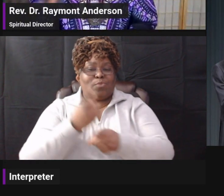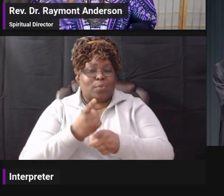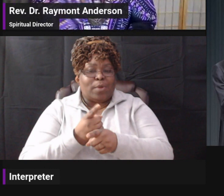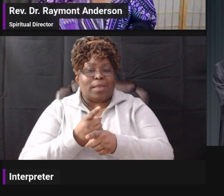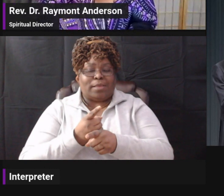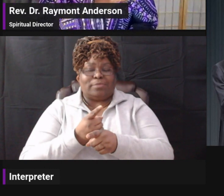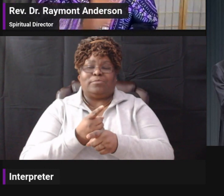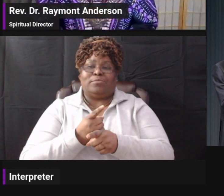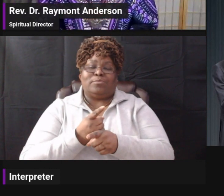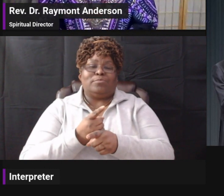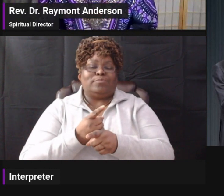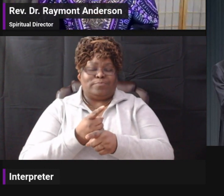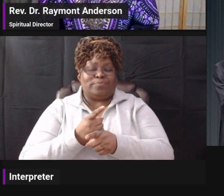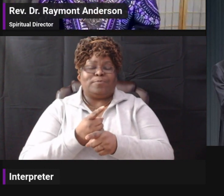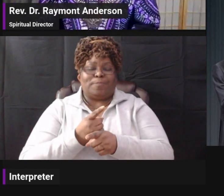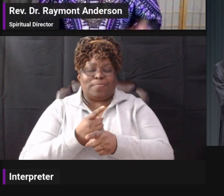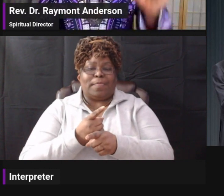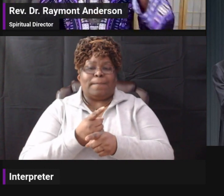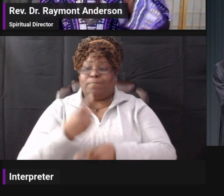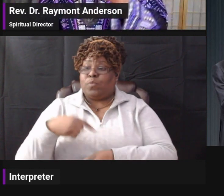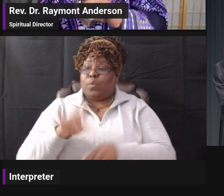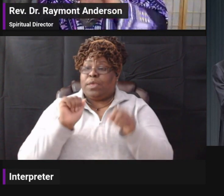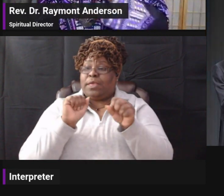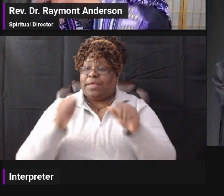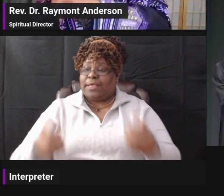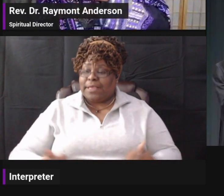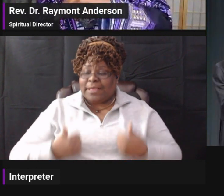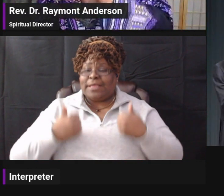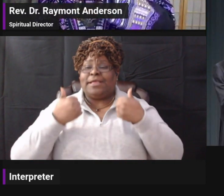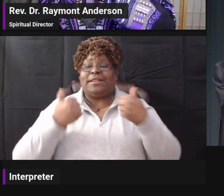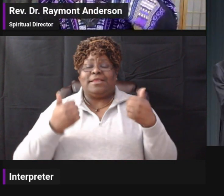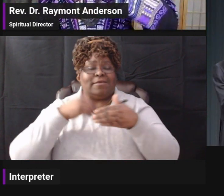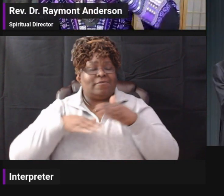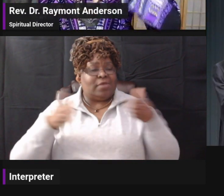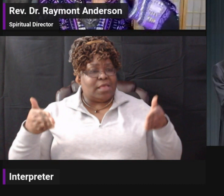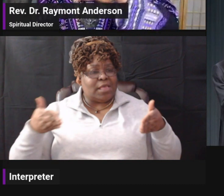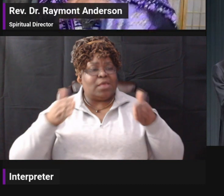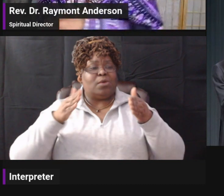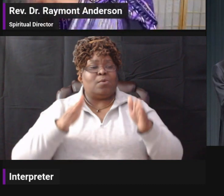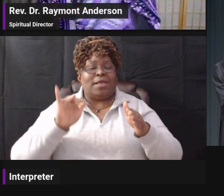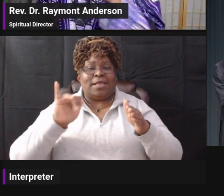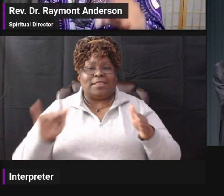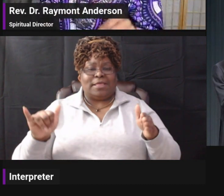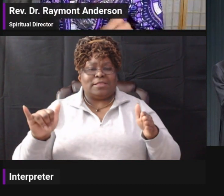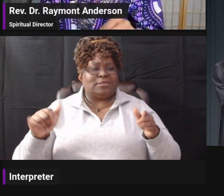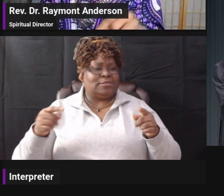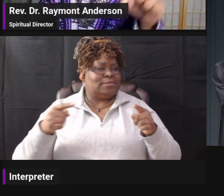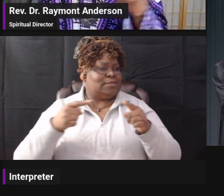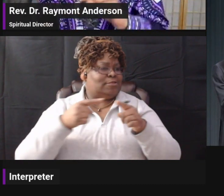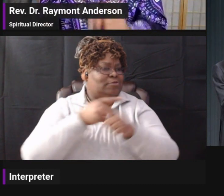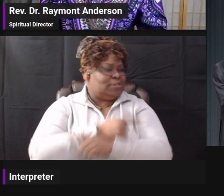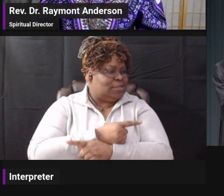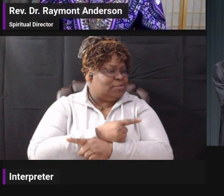And so, because of how we've been programmed and conditioned, we operate in ways that are